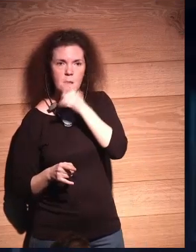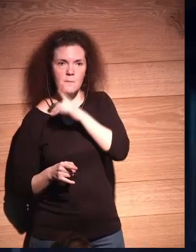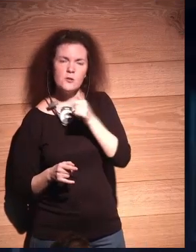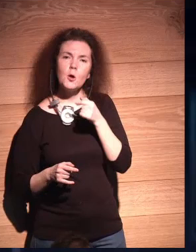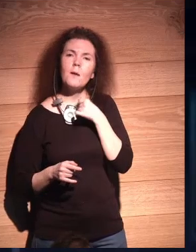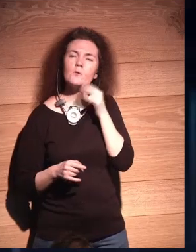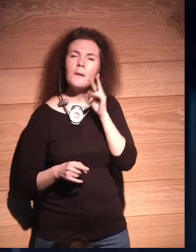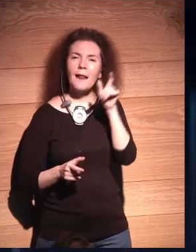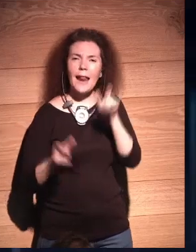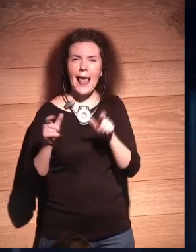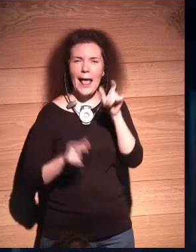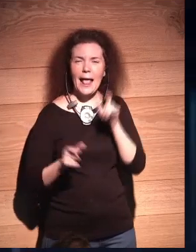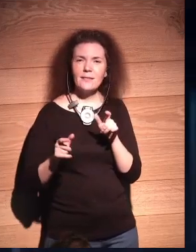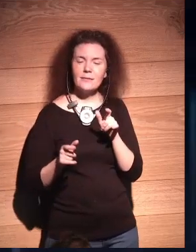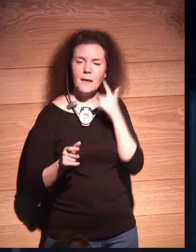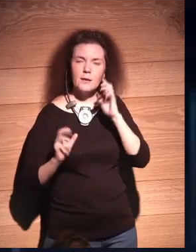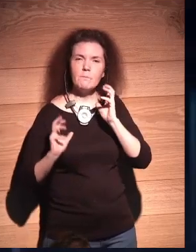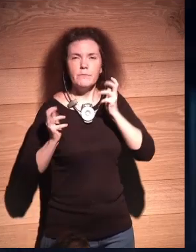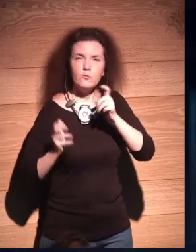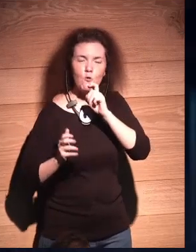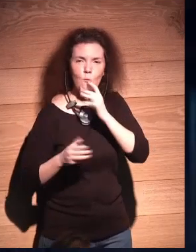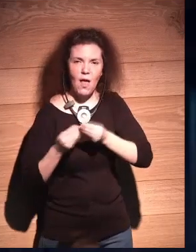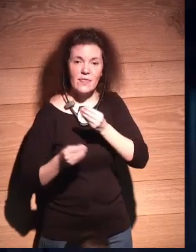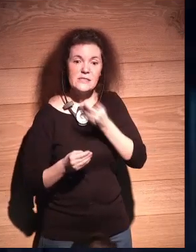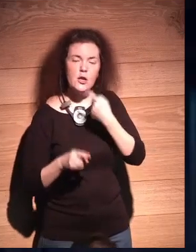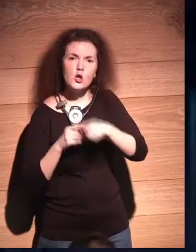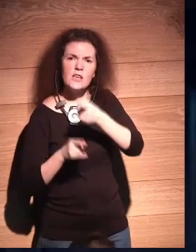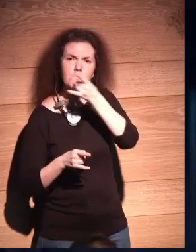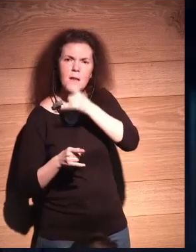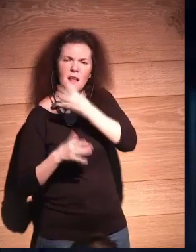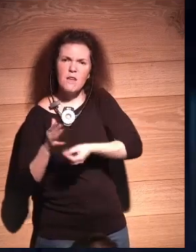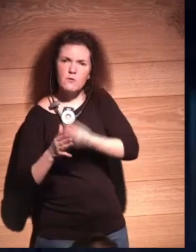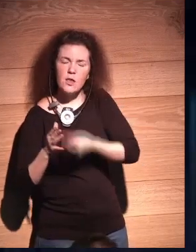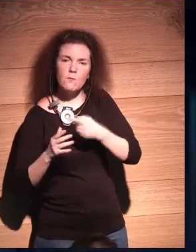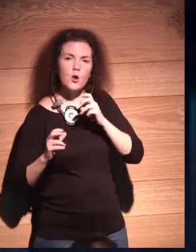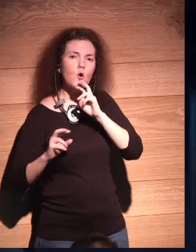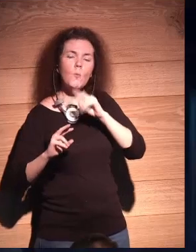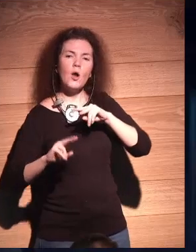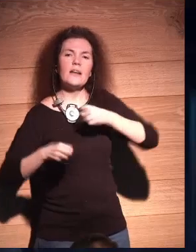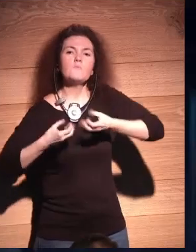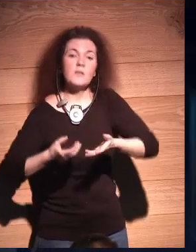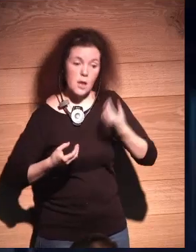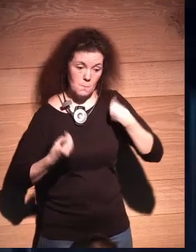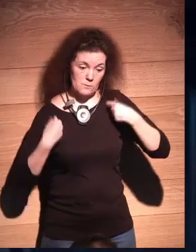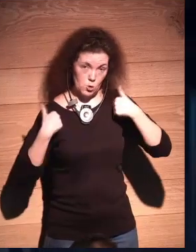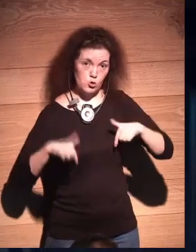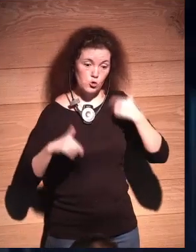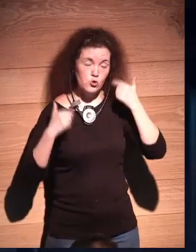How are you doing when it fails? Same with myself. I mean, I try to pay attention